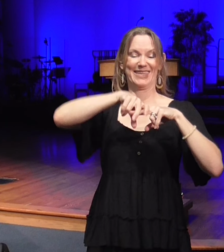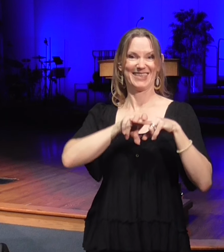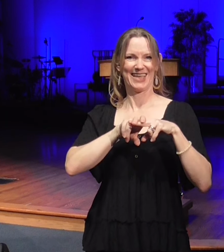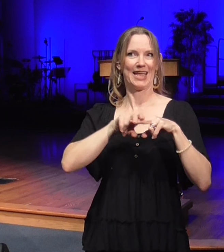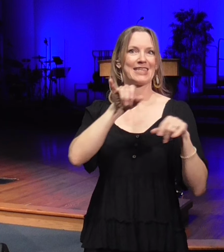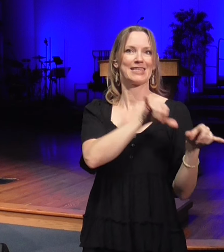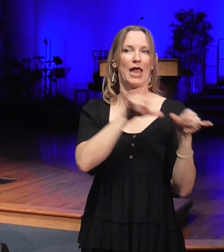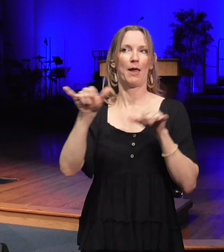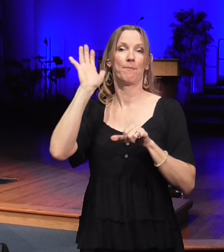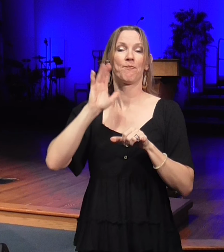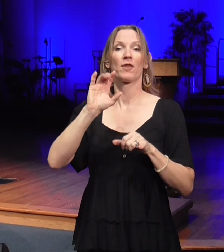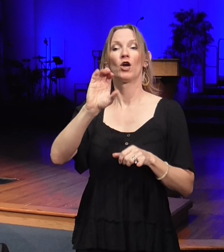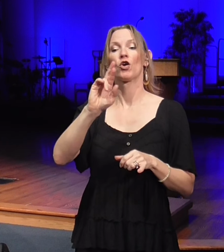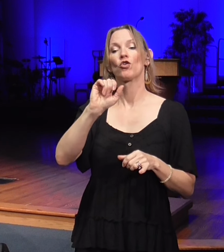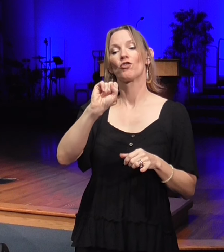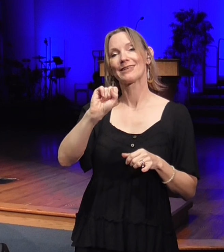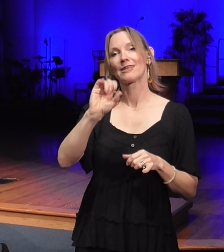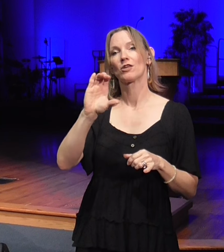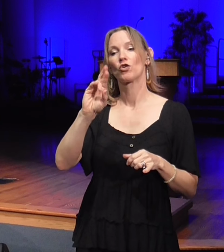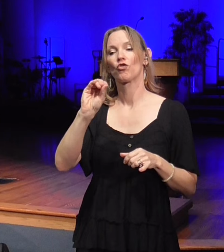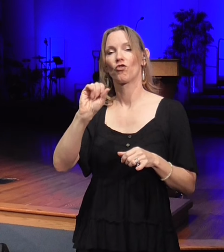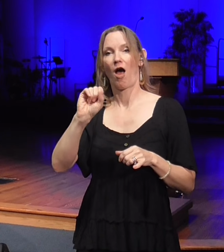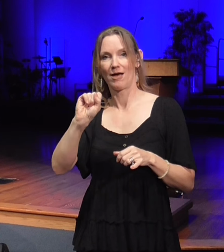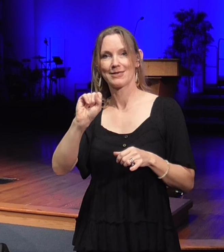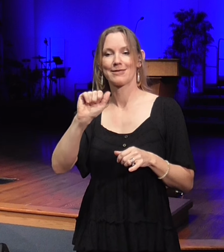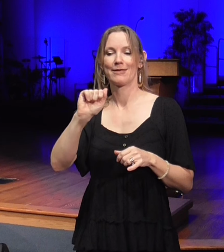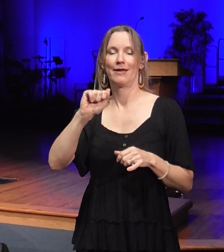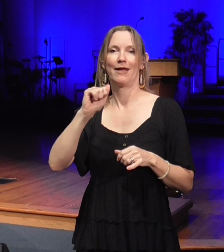the ancients called it, crisscross applesauce.